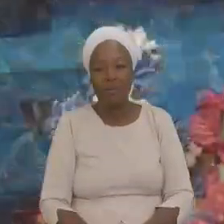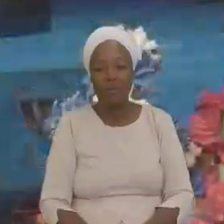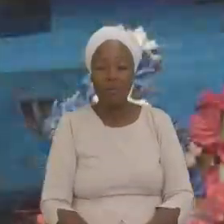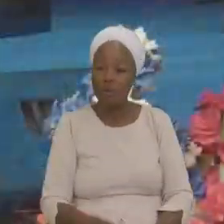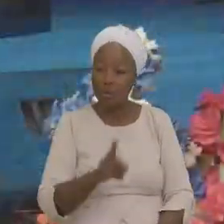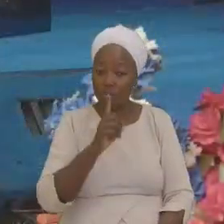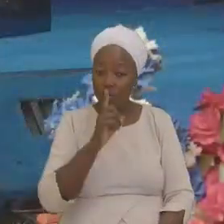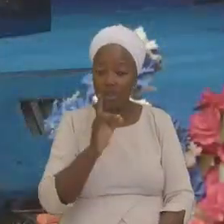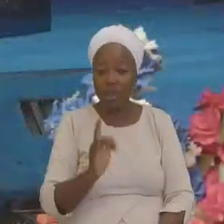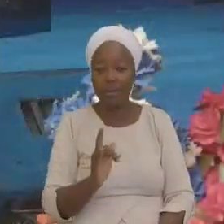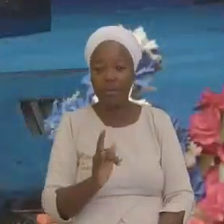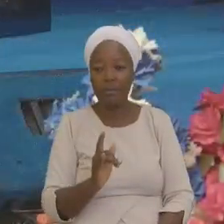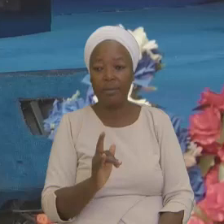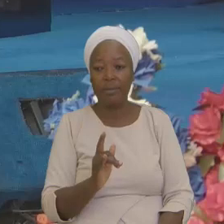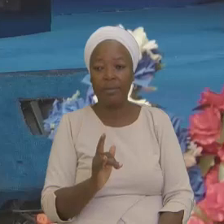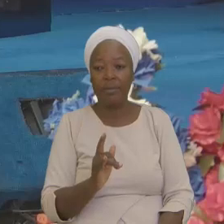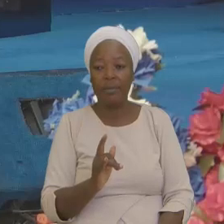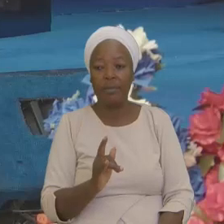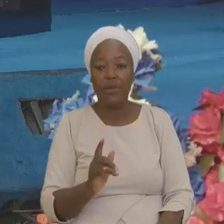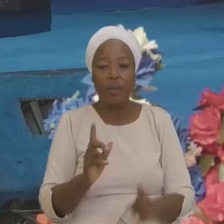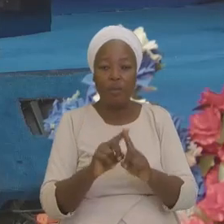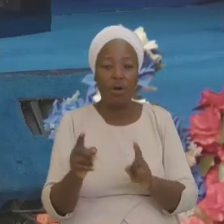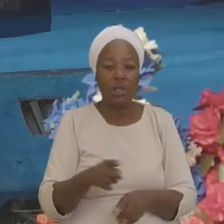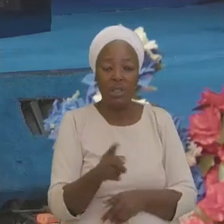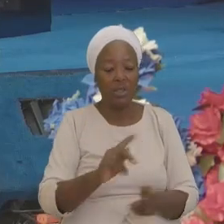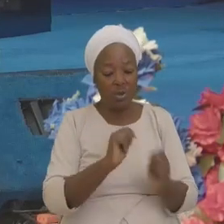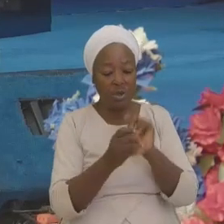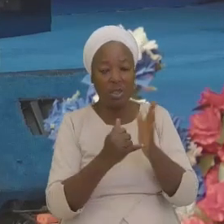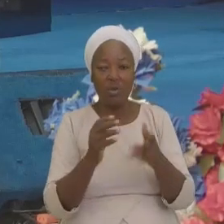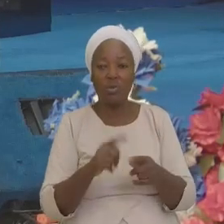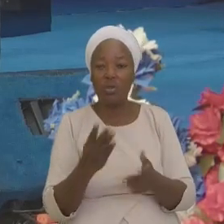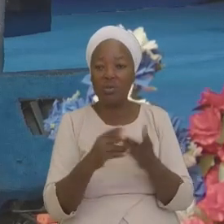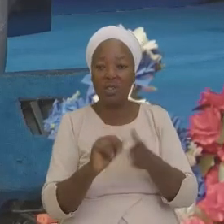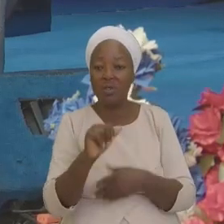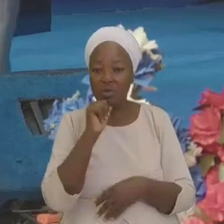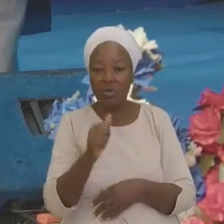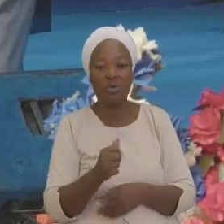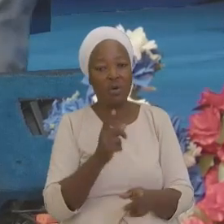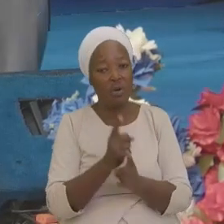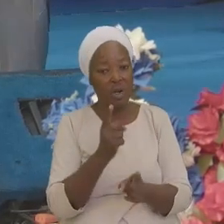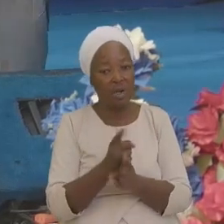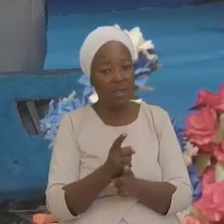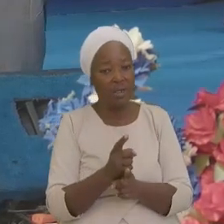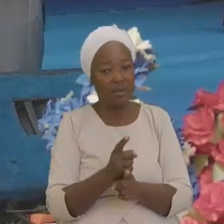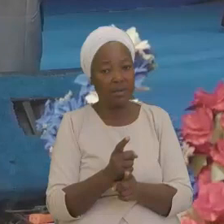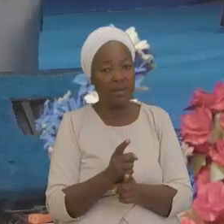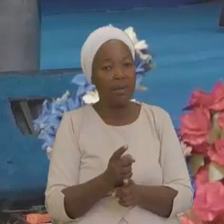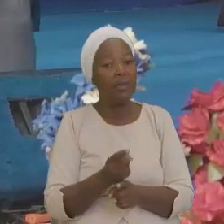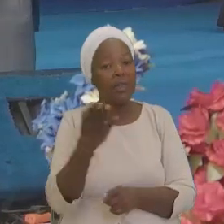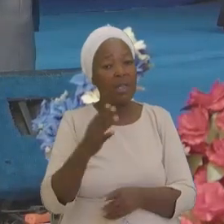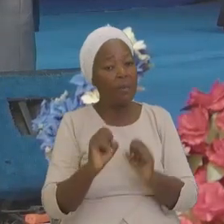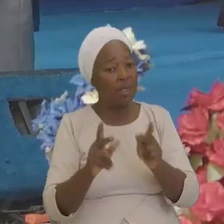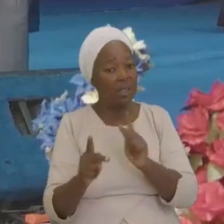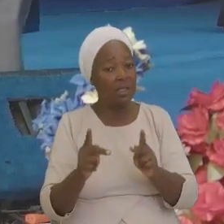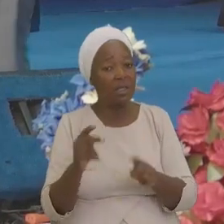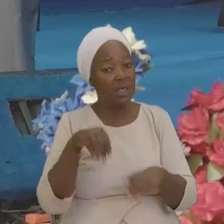Legitimate, but he turned it to illegitimate. There are many things in our lives that are